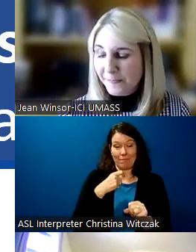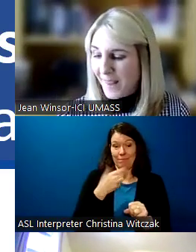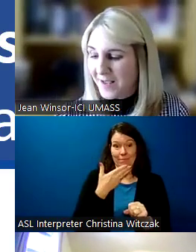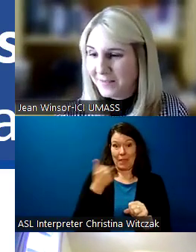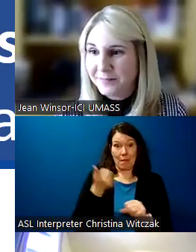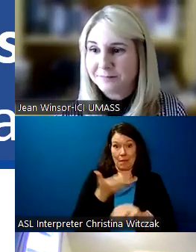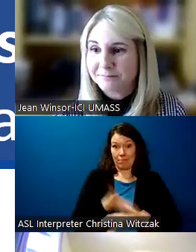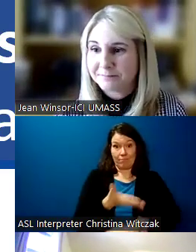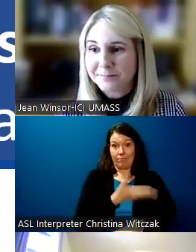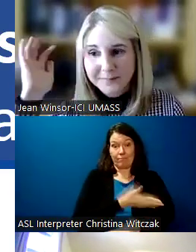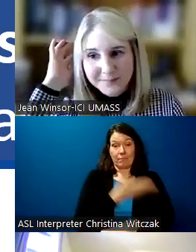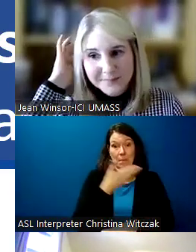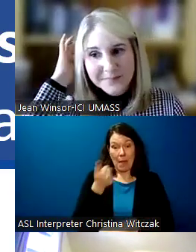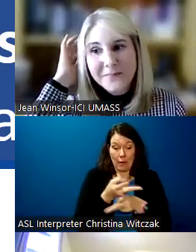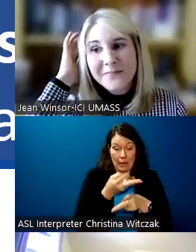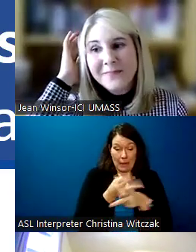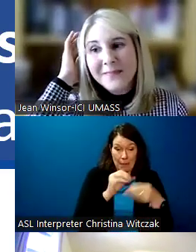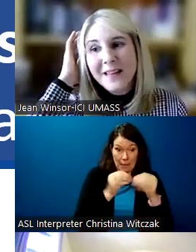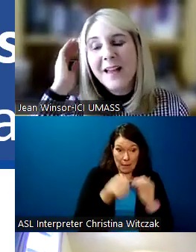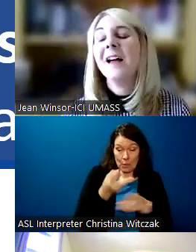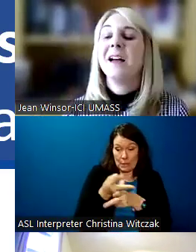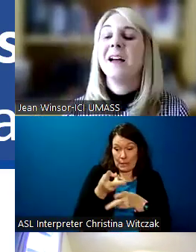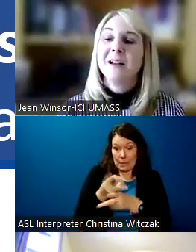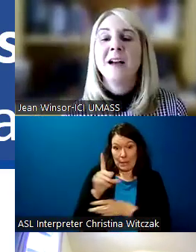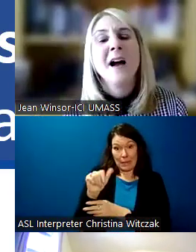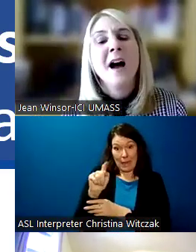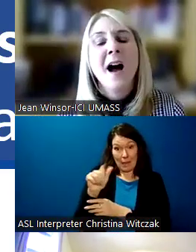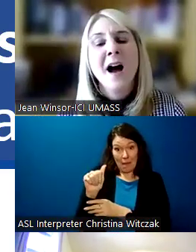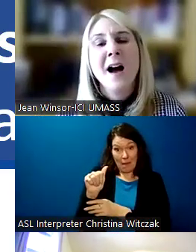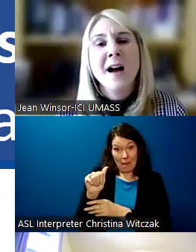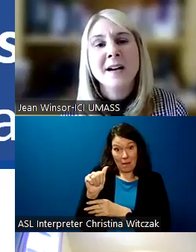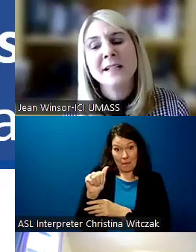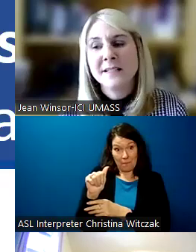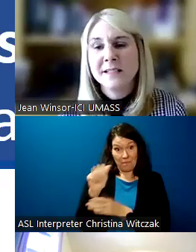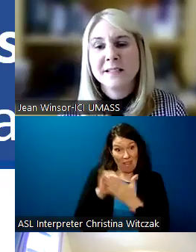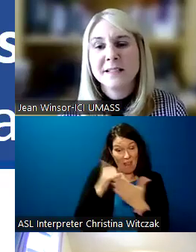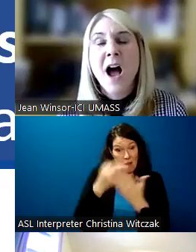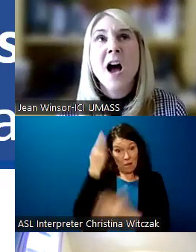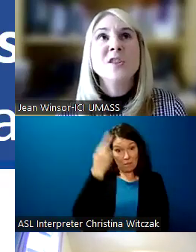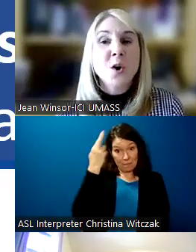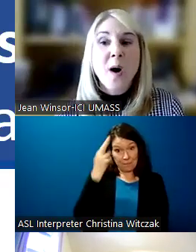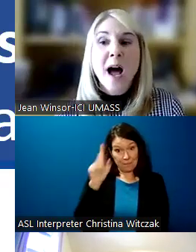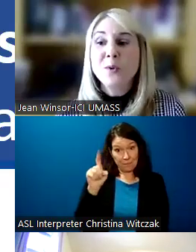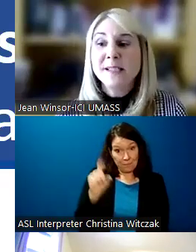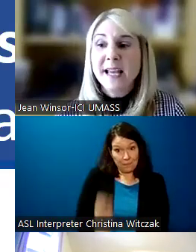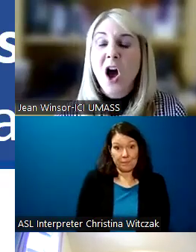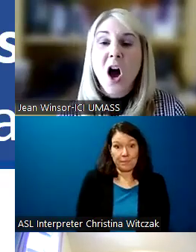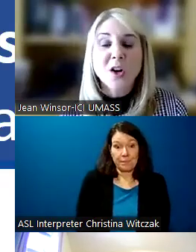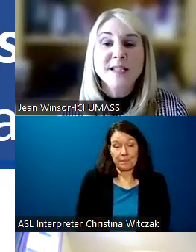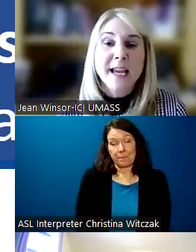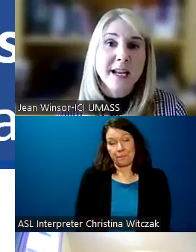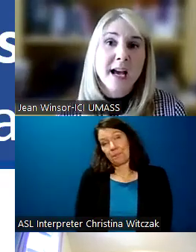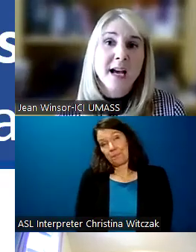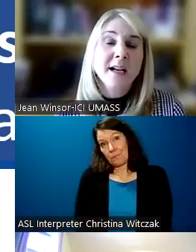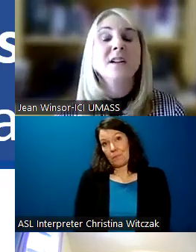keeping numbers and keeping the data? Do you think that's a reason? So I will say